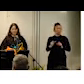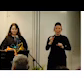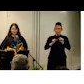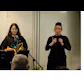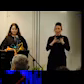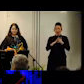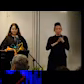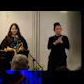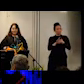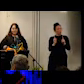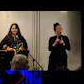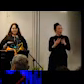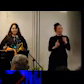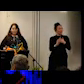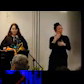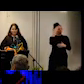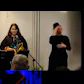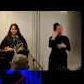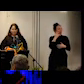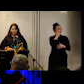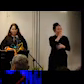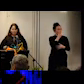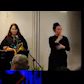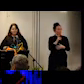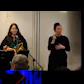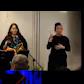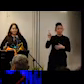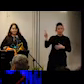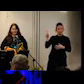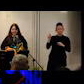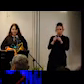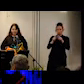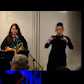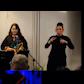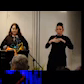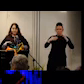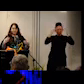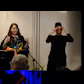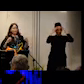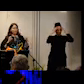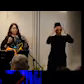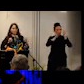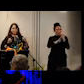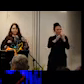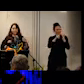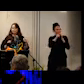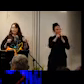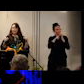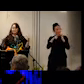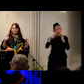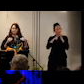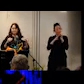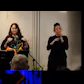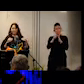age and in dementia? This is a close-up image of neurons in the brain's hippocampus. So this is the seahorse-shaped